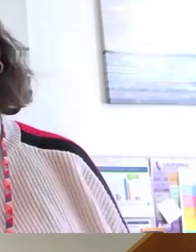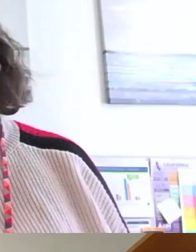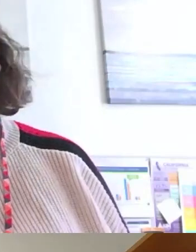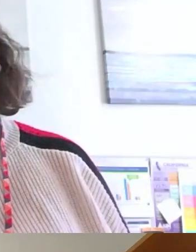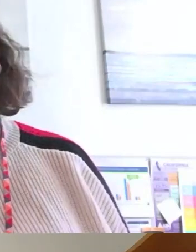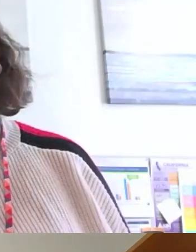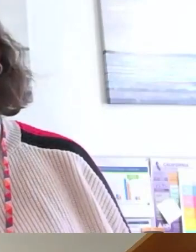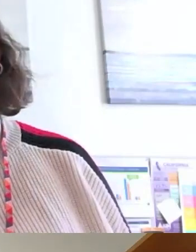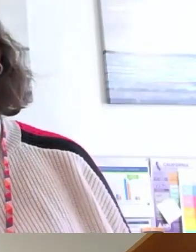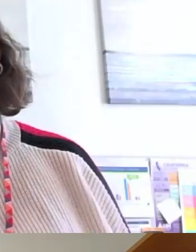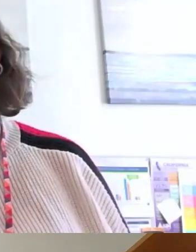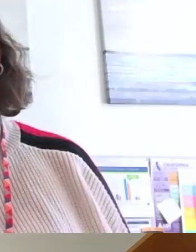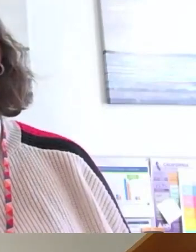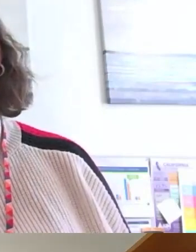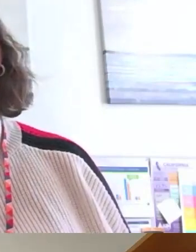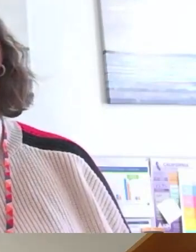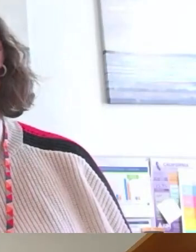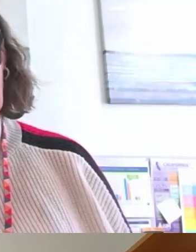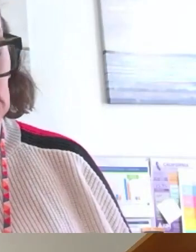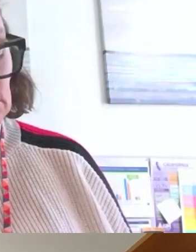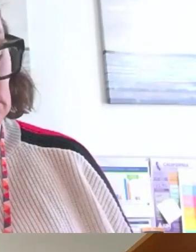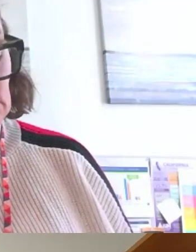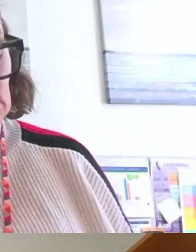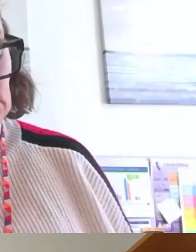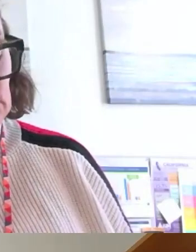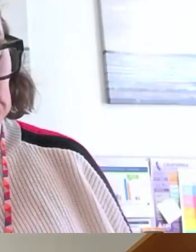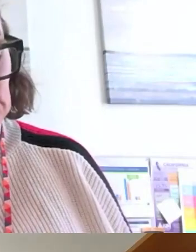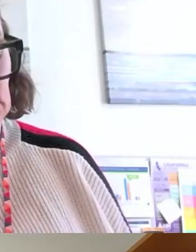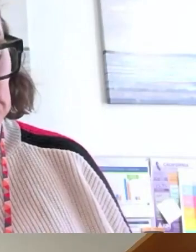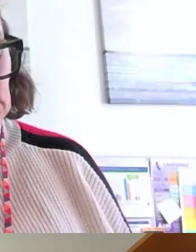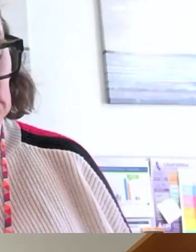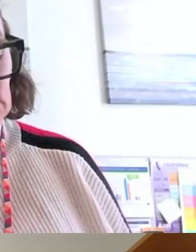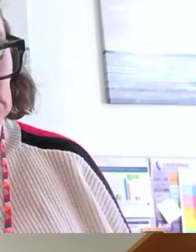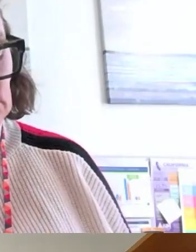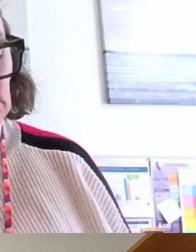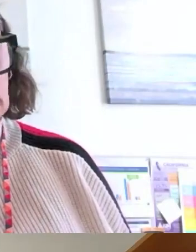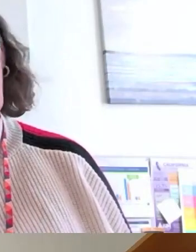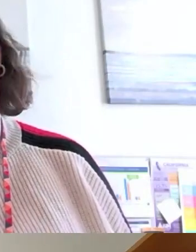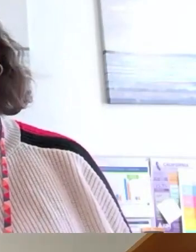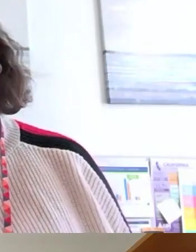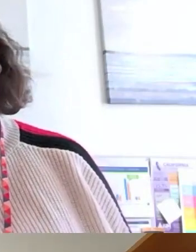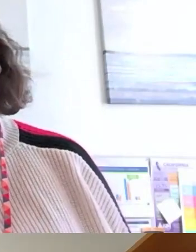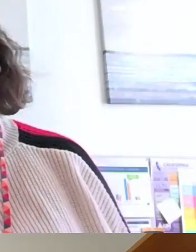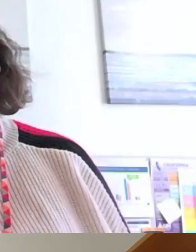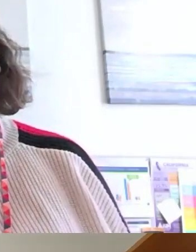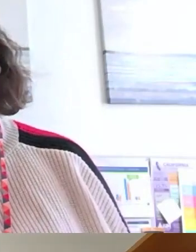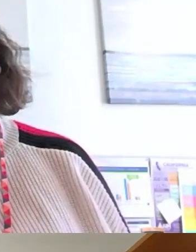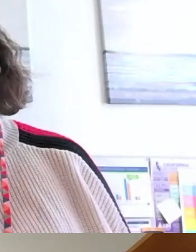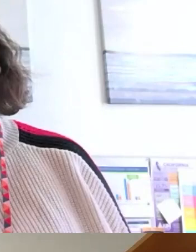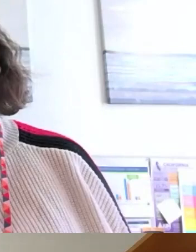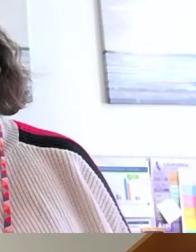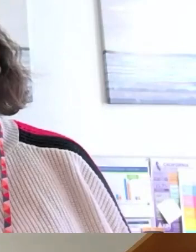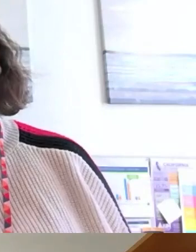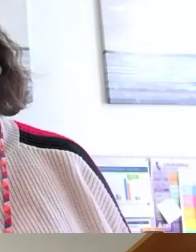will, incisive look at caring for elders and the elderly